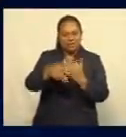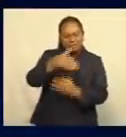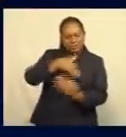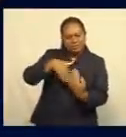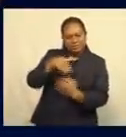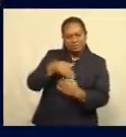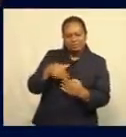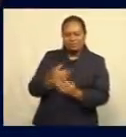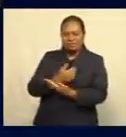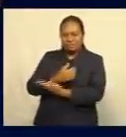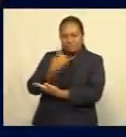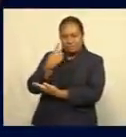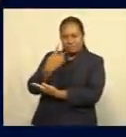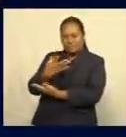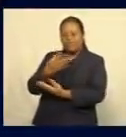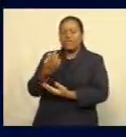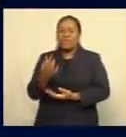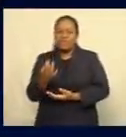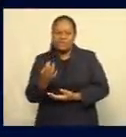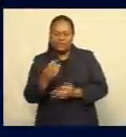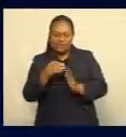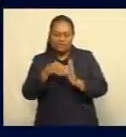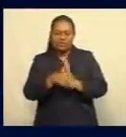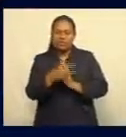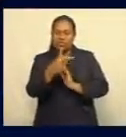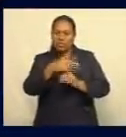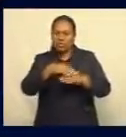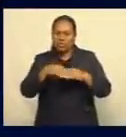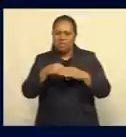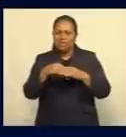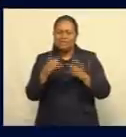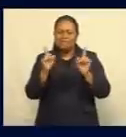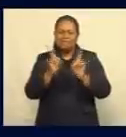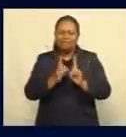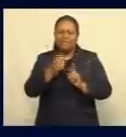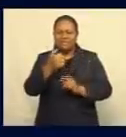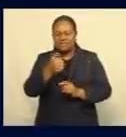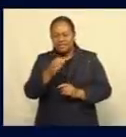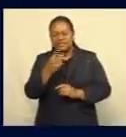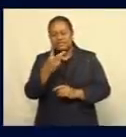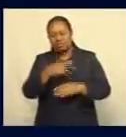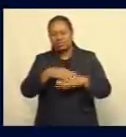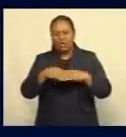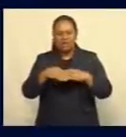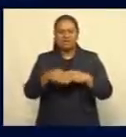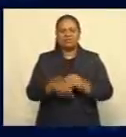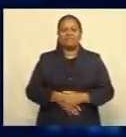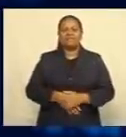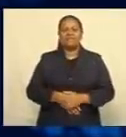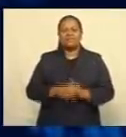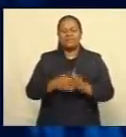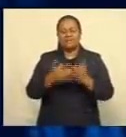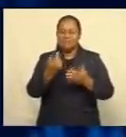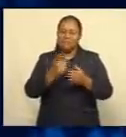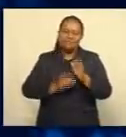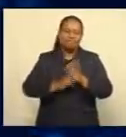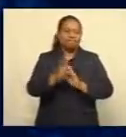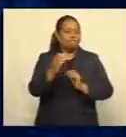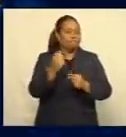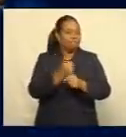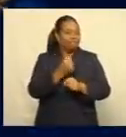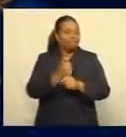commodities market. Oil prices dropped nearly $2 to close just above $62 a barrel. Gold rose a few dollars to